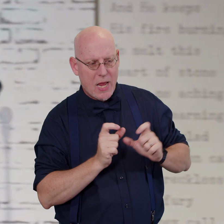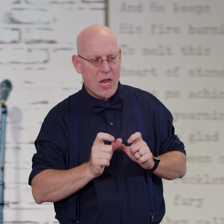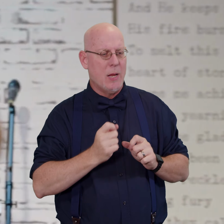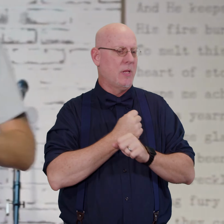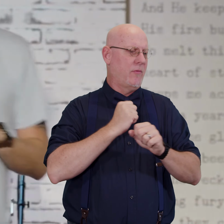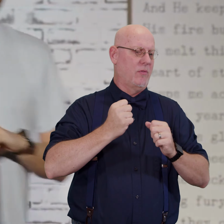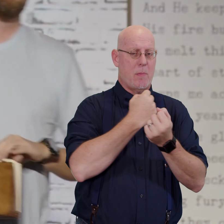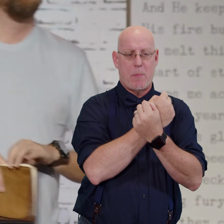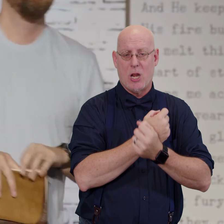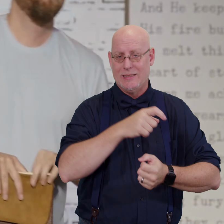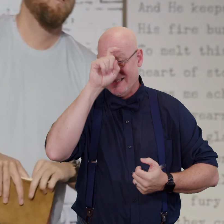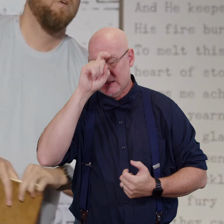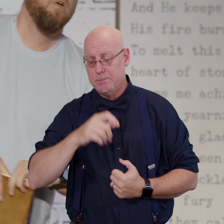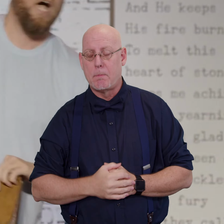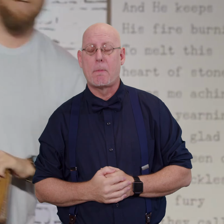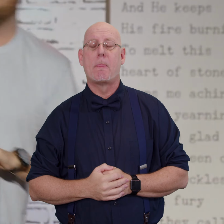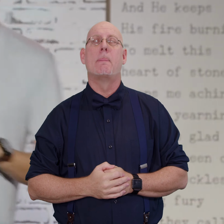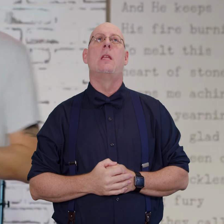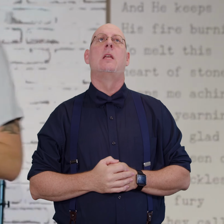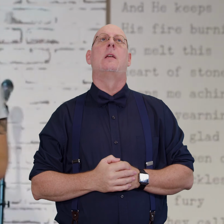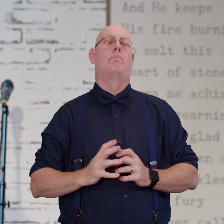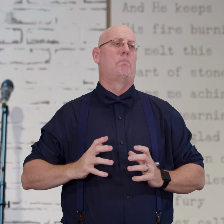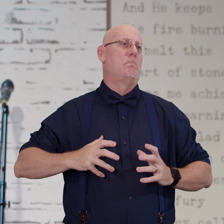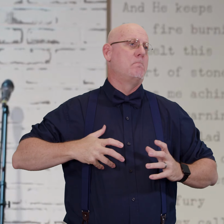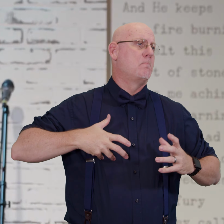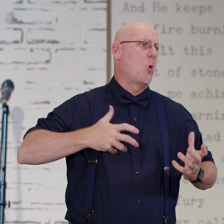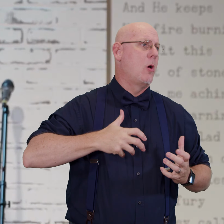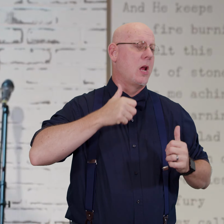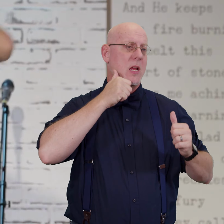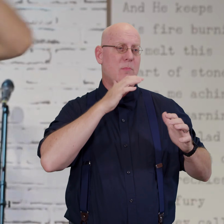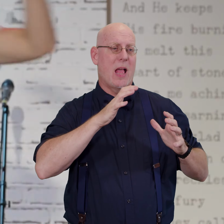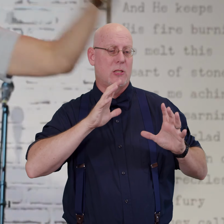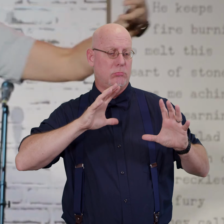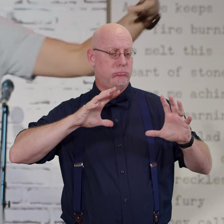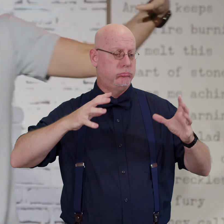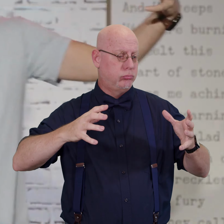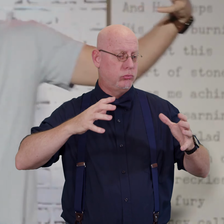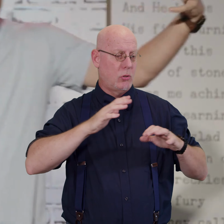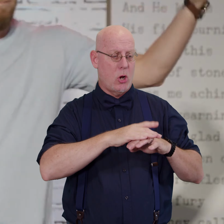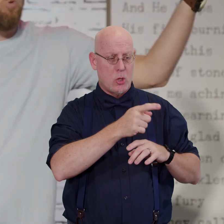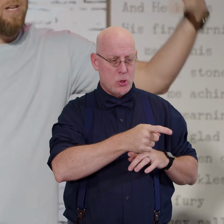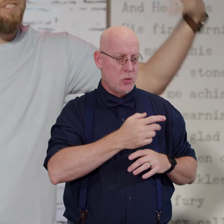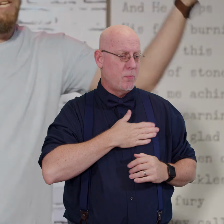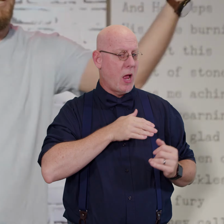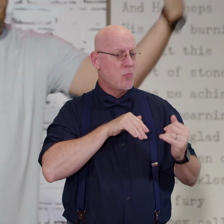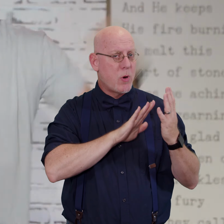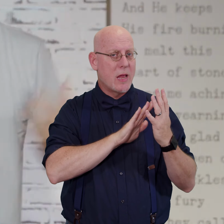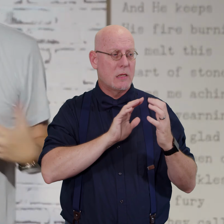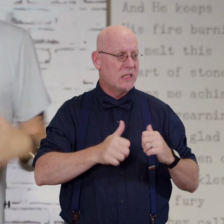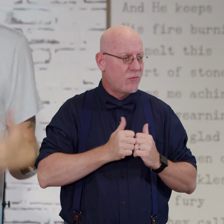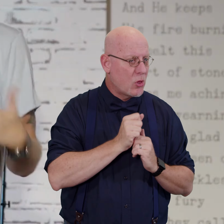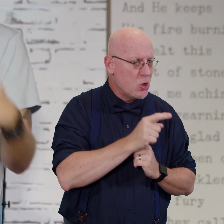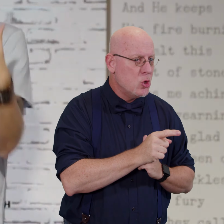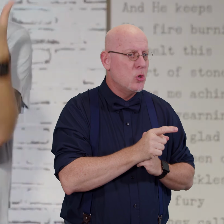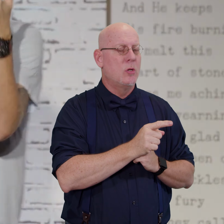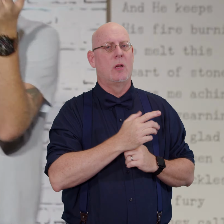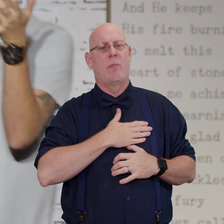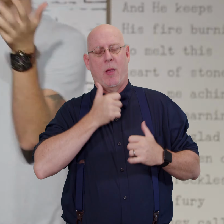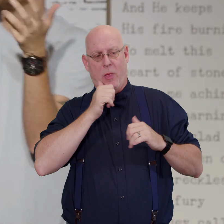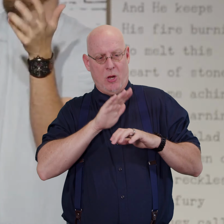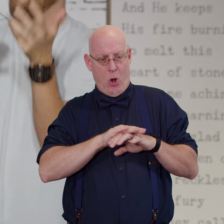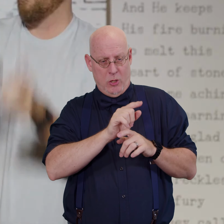from the bondage in Egypt. I have poured out blessing collectively upon you. My presence has dwelt with you. I poured out